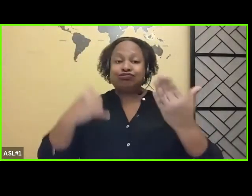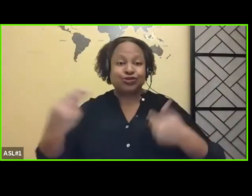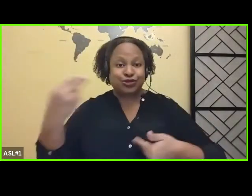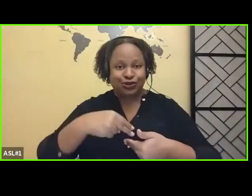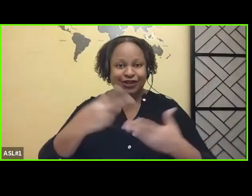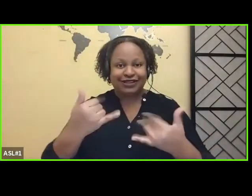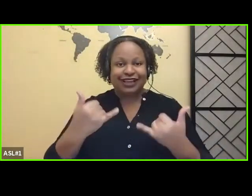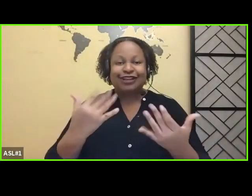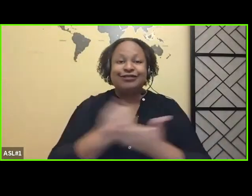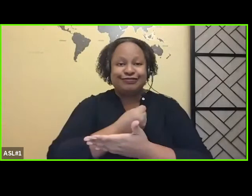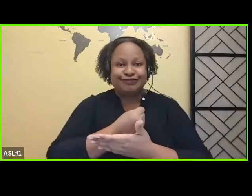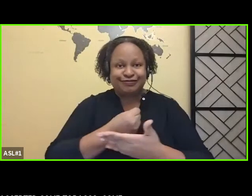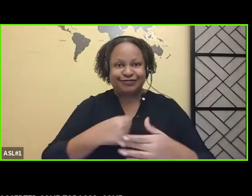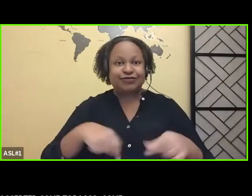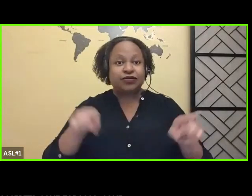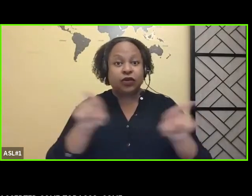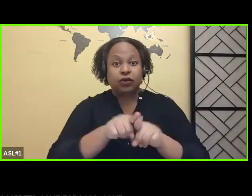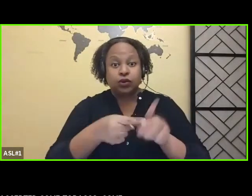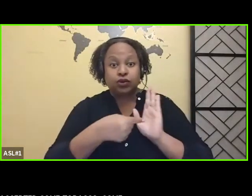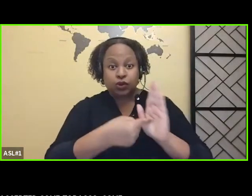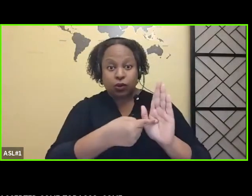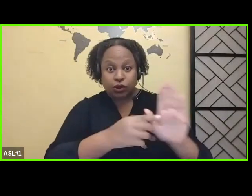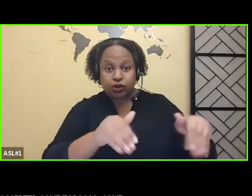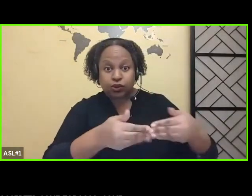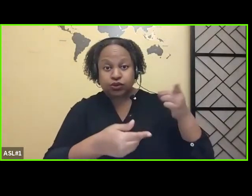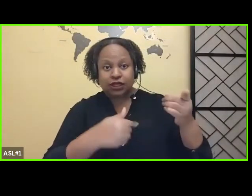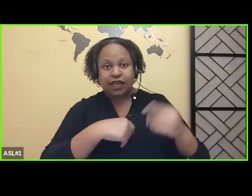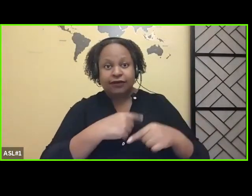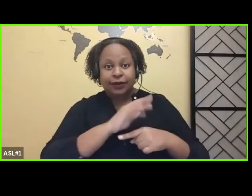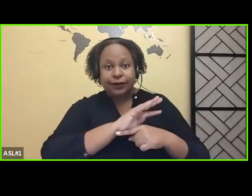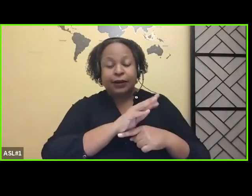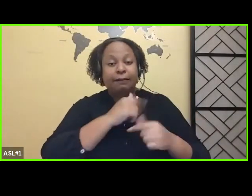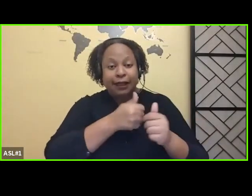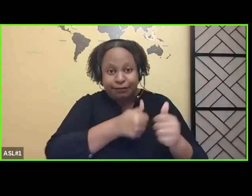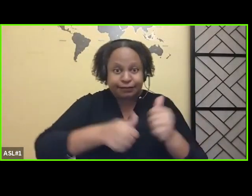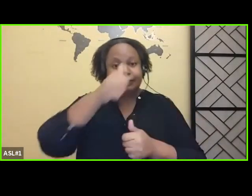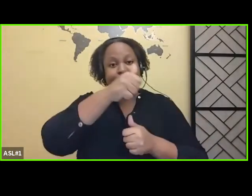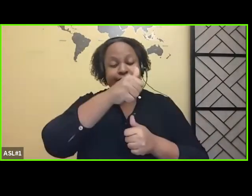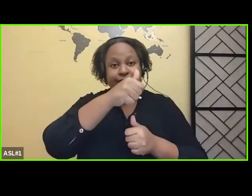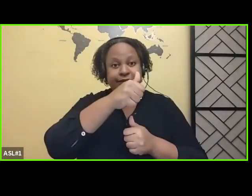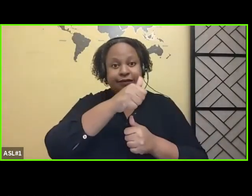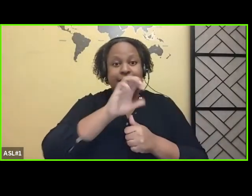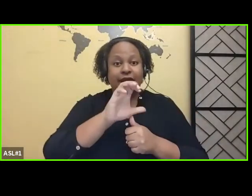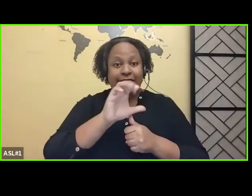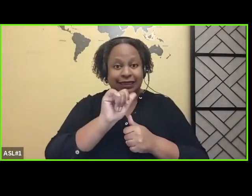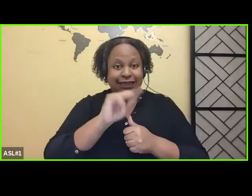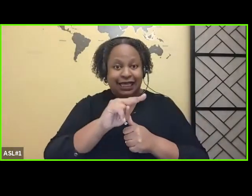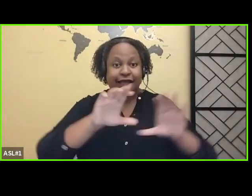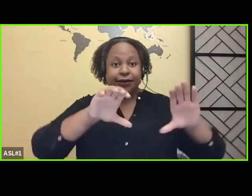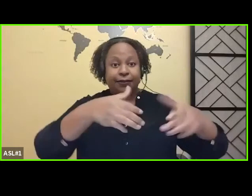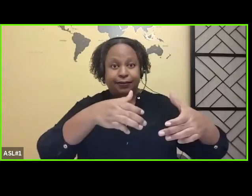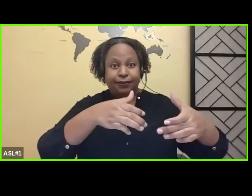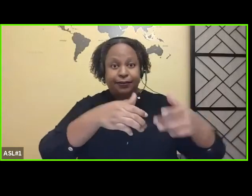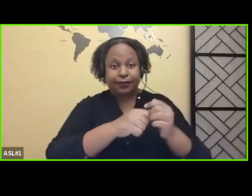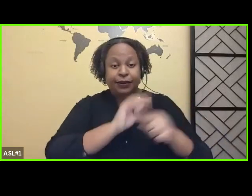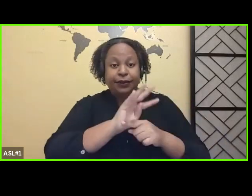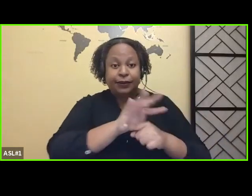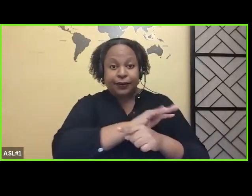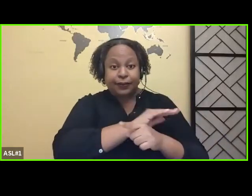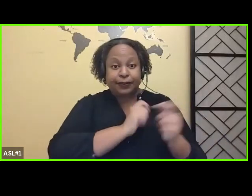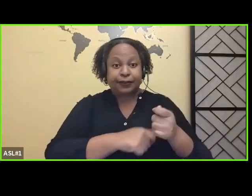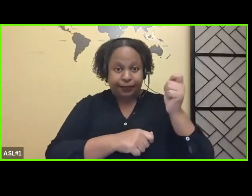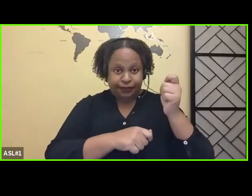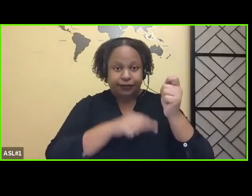just want to say, I'm holding the head of my clan, Migize, and she will listen. She